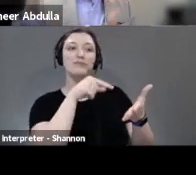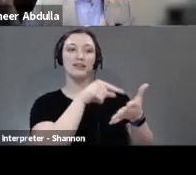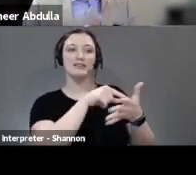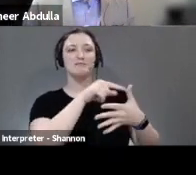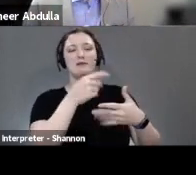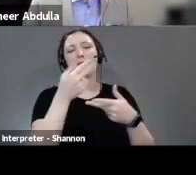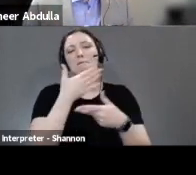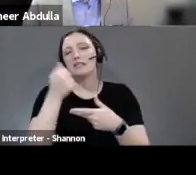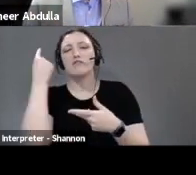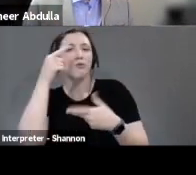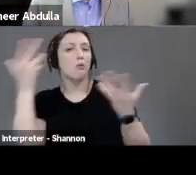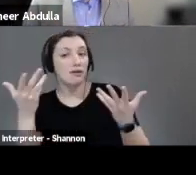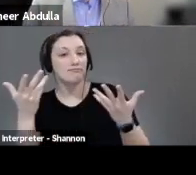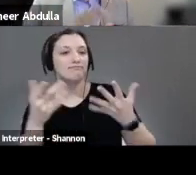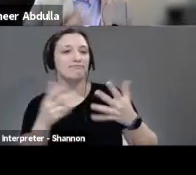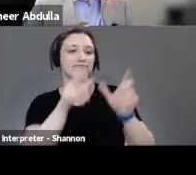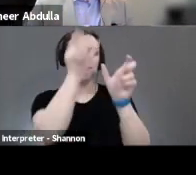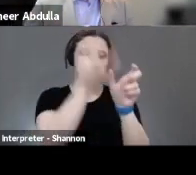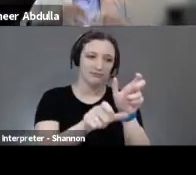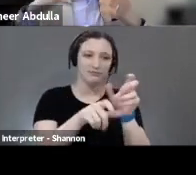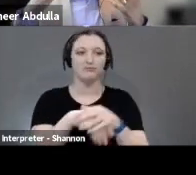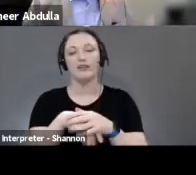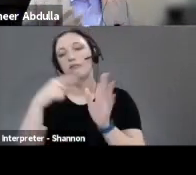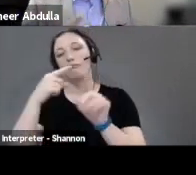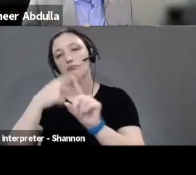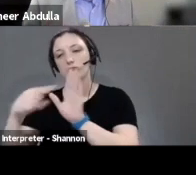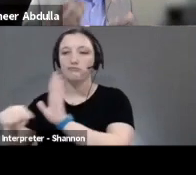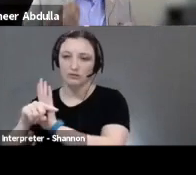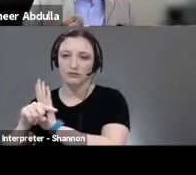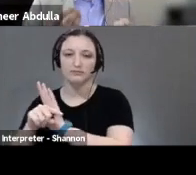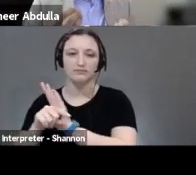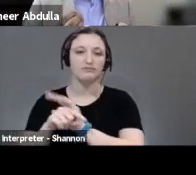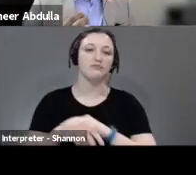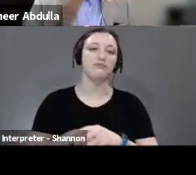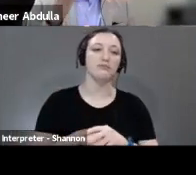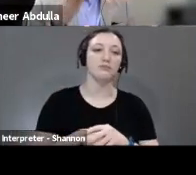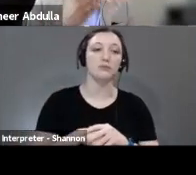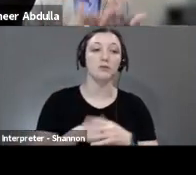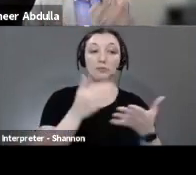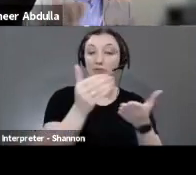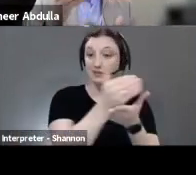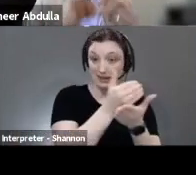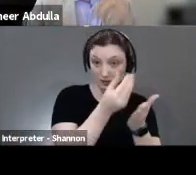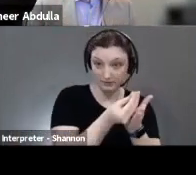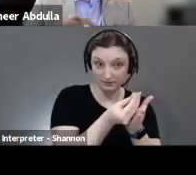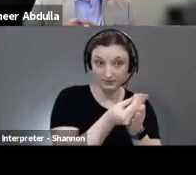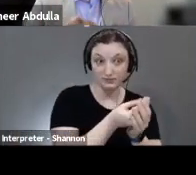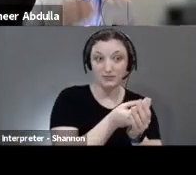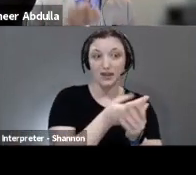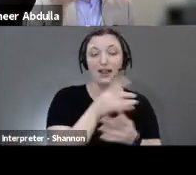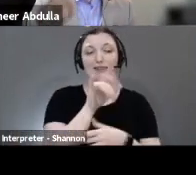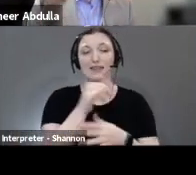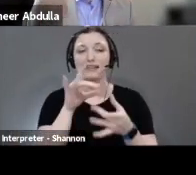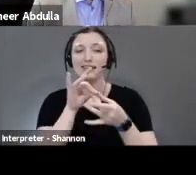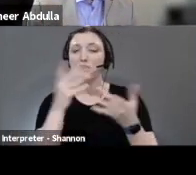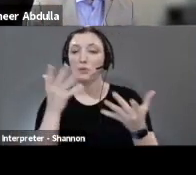then the pros and cons of each. And so for salary, I generally use the purpose of the salary is to reflect your contributions